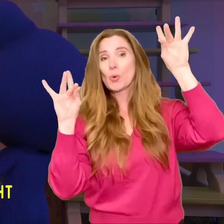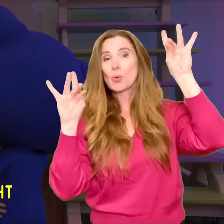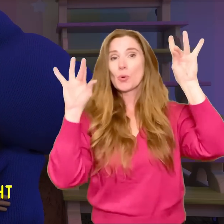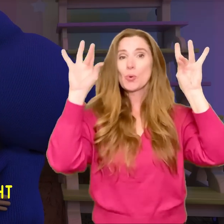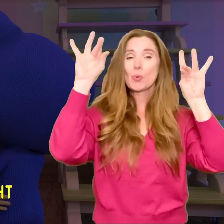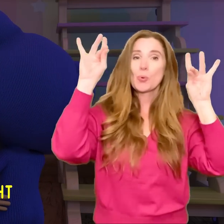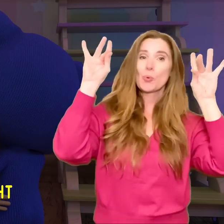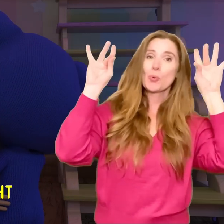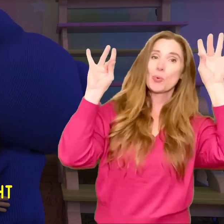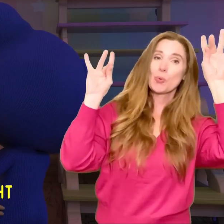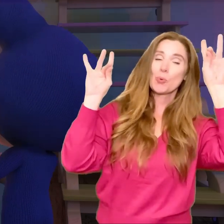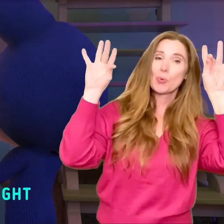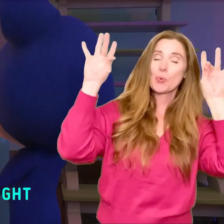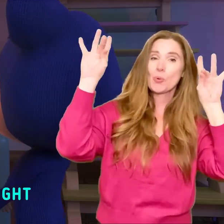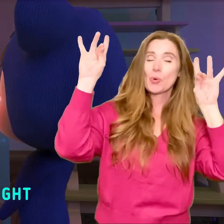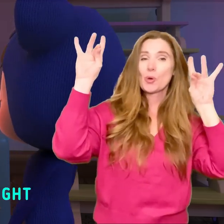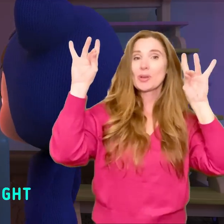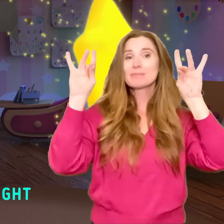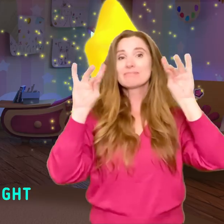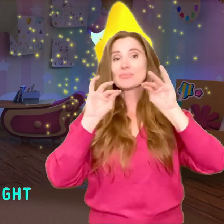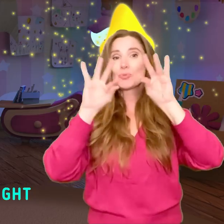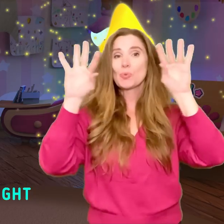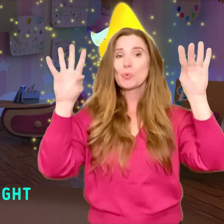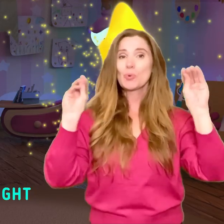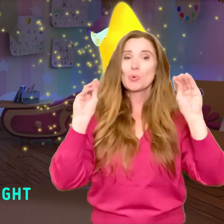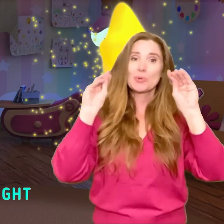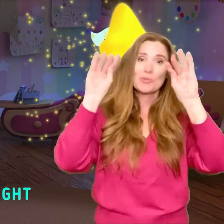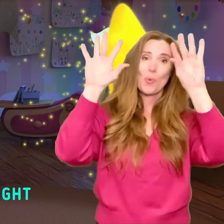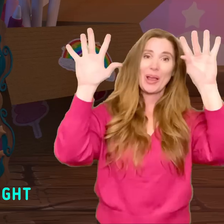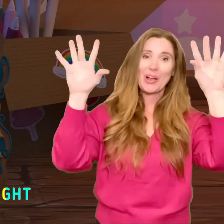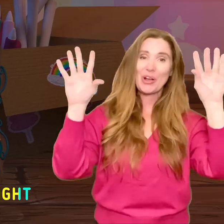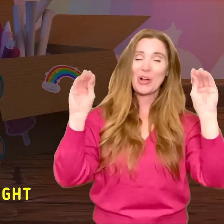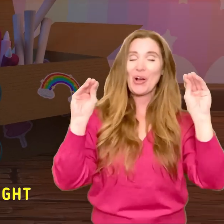I don't know twinkle twinkle little